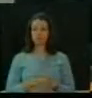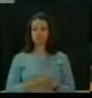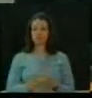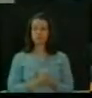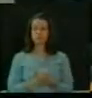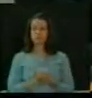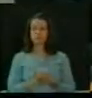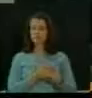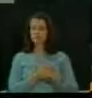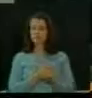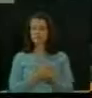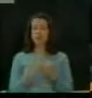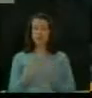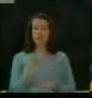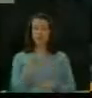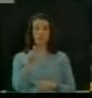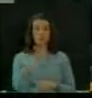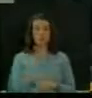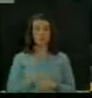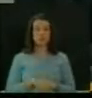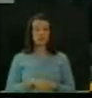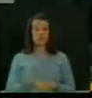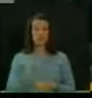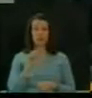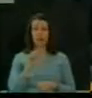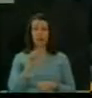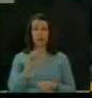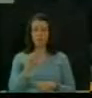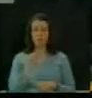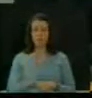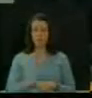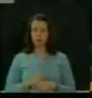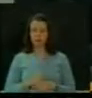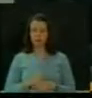Any questions? Commissioner Lambert?